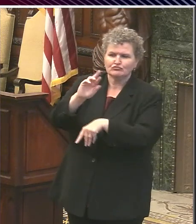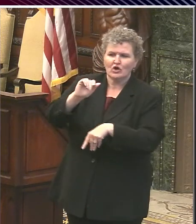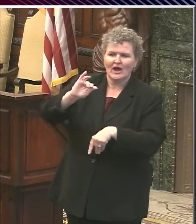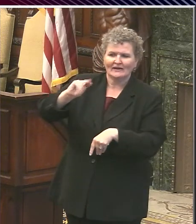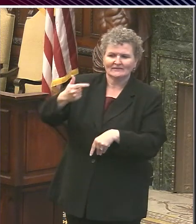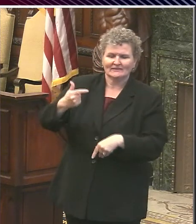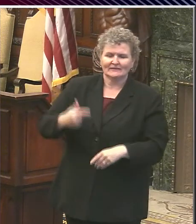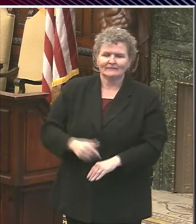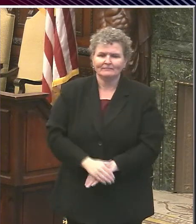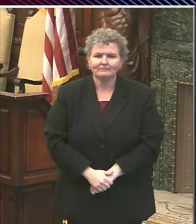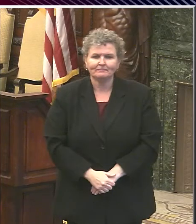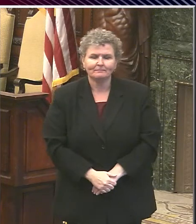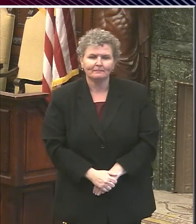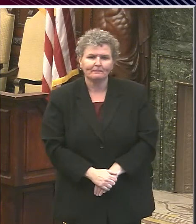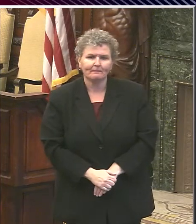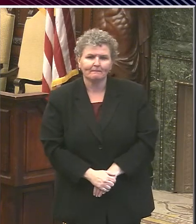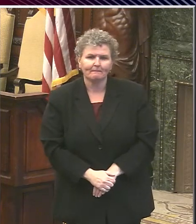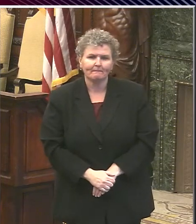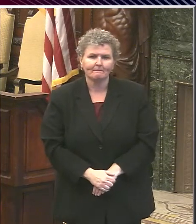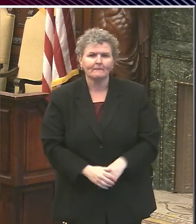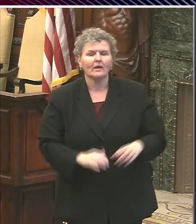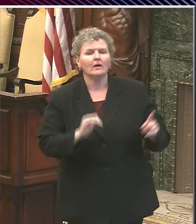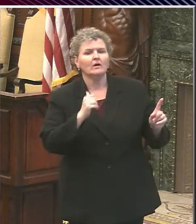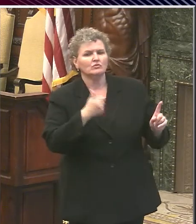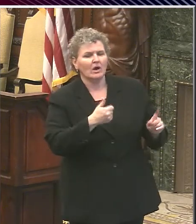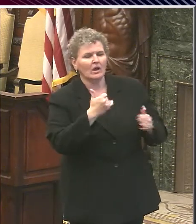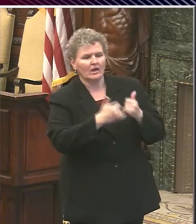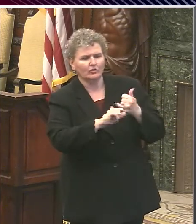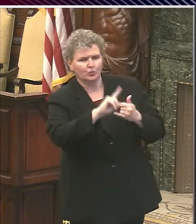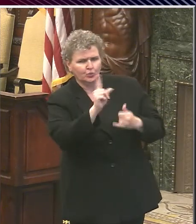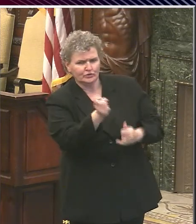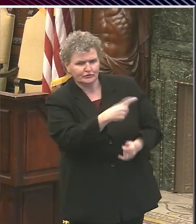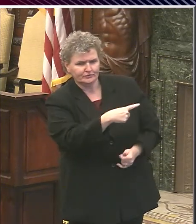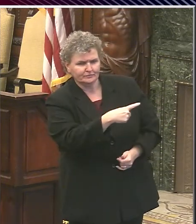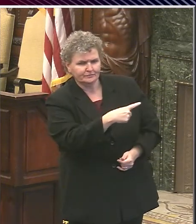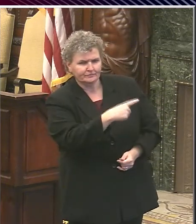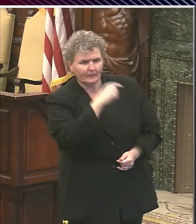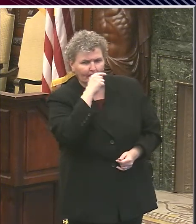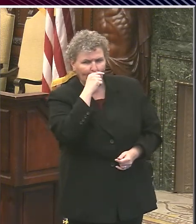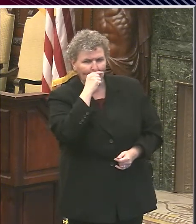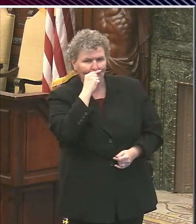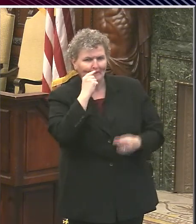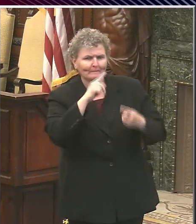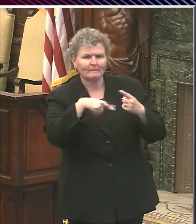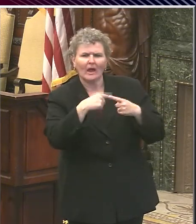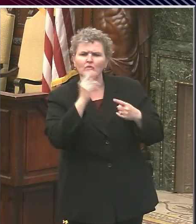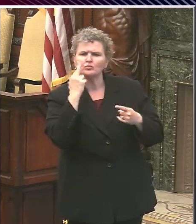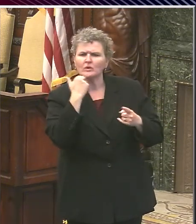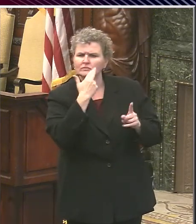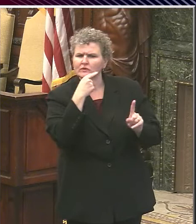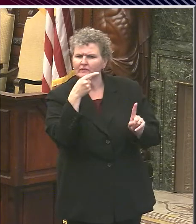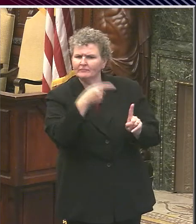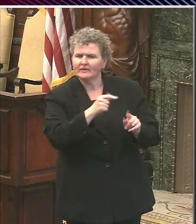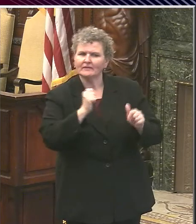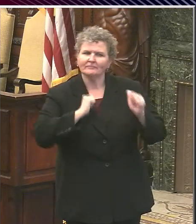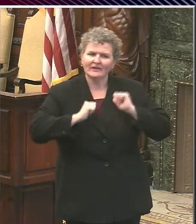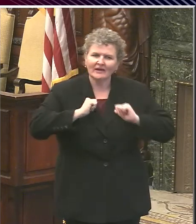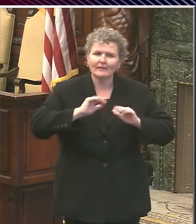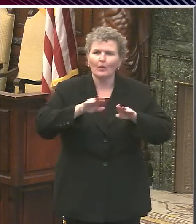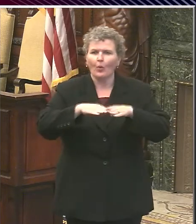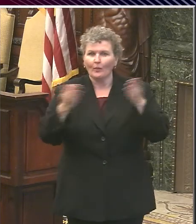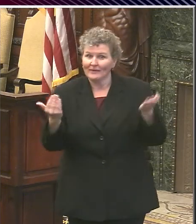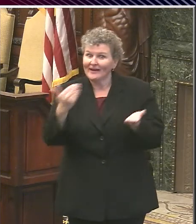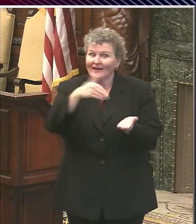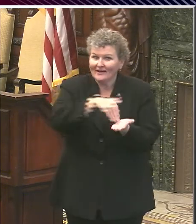Okay. And my last question is about the restaurants and theaters reopening